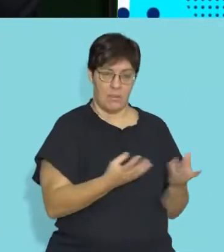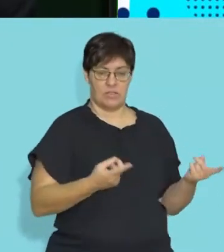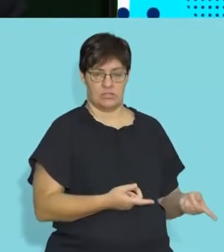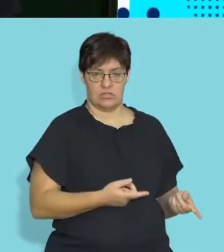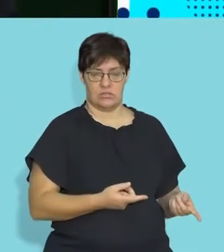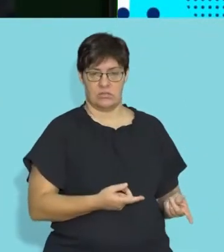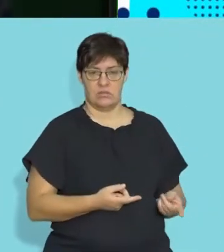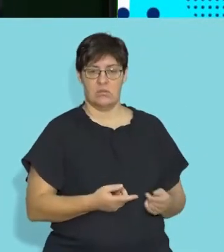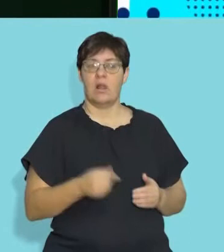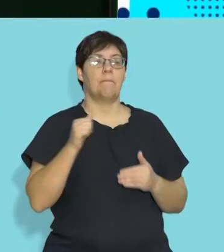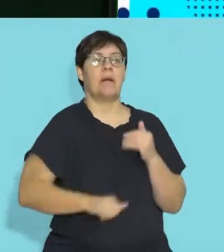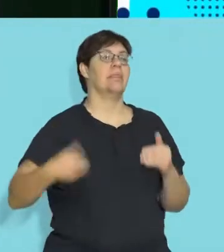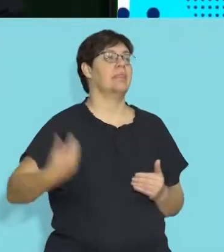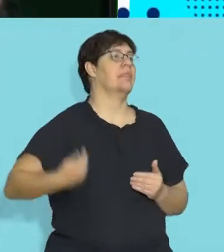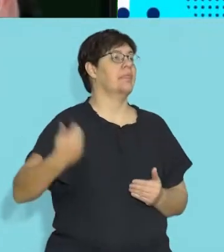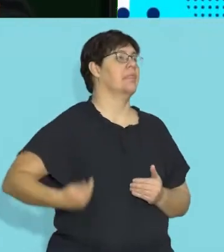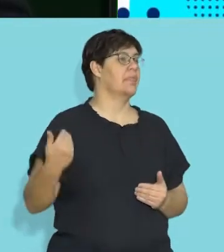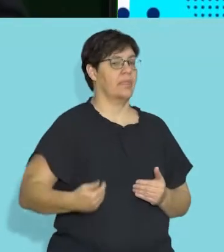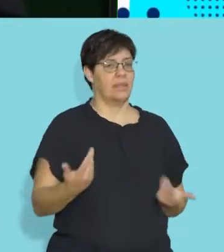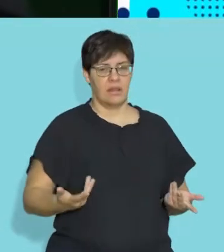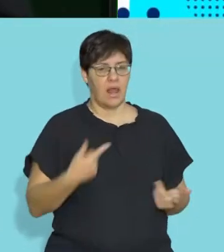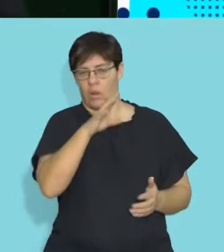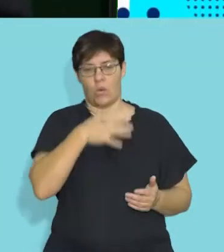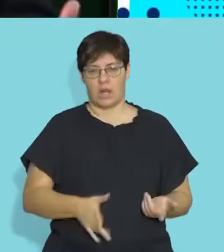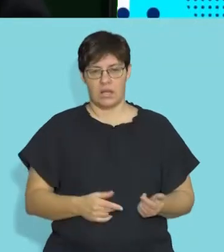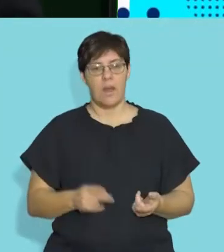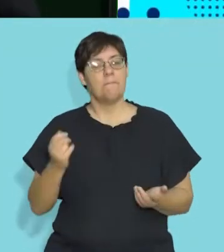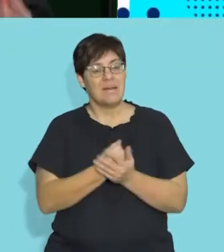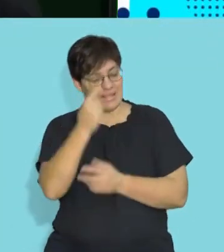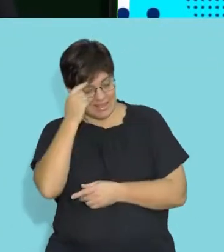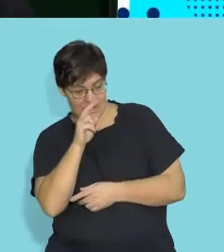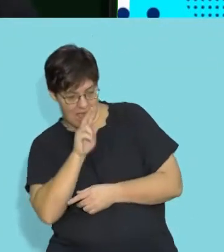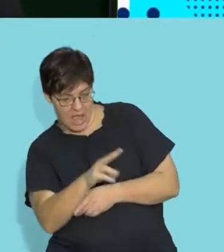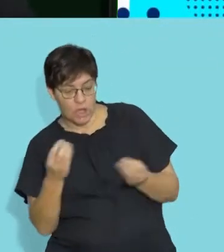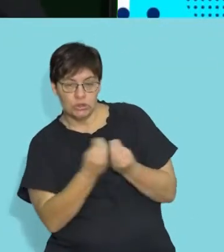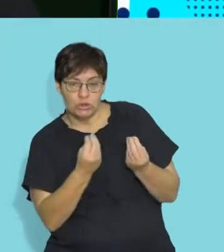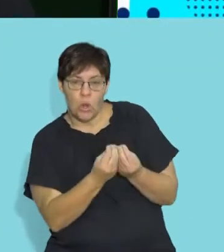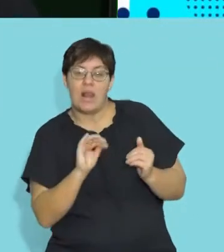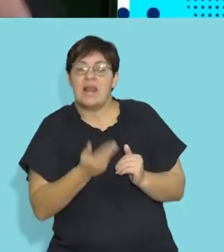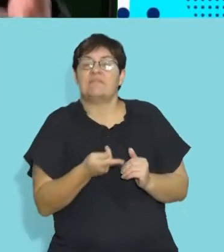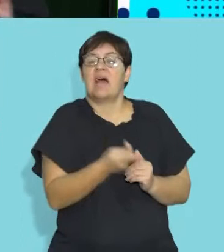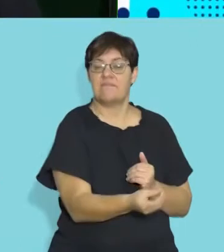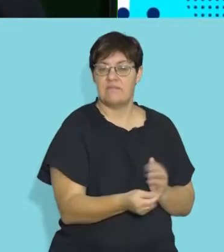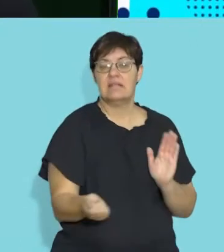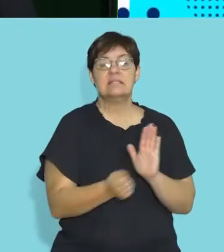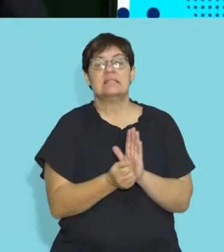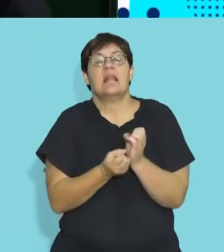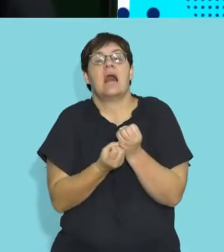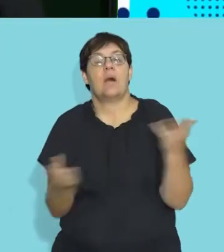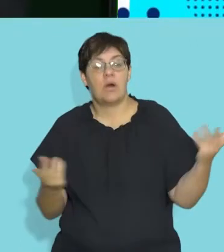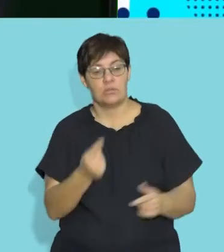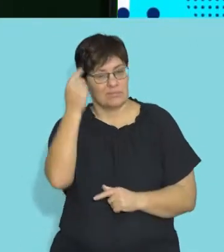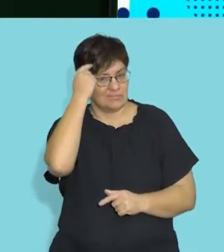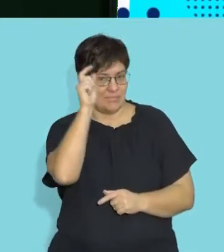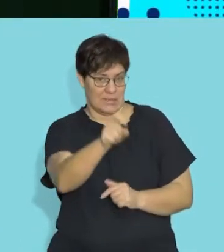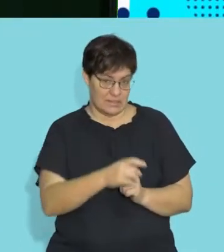supplied to that tuck shop. You can't just supply nilly-willy, not taking into consideration how much units are being